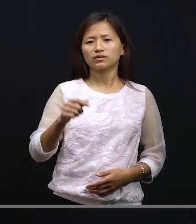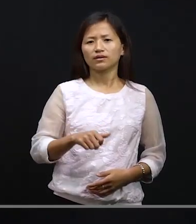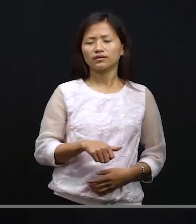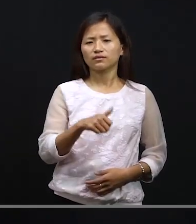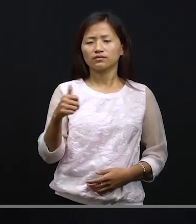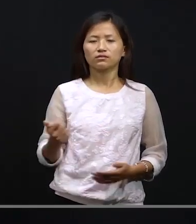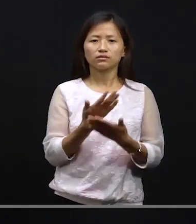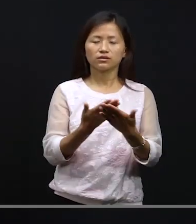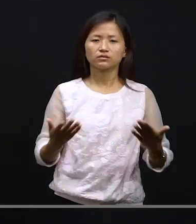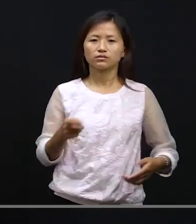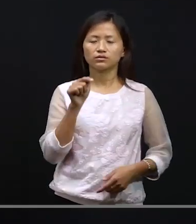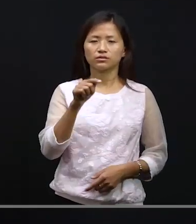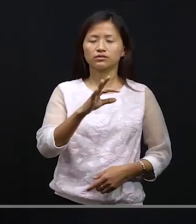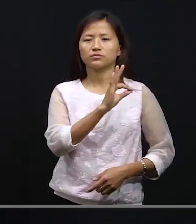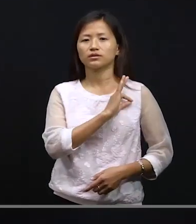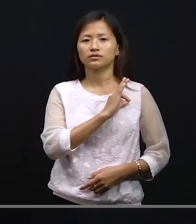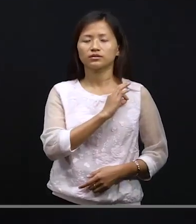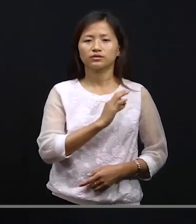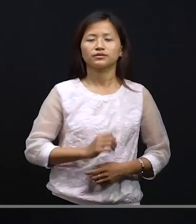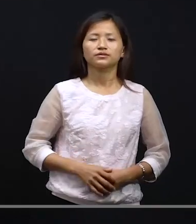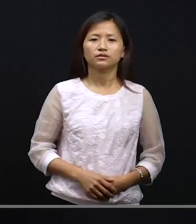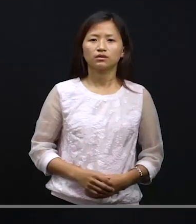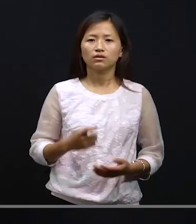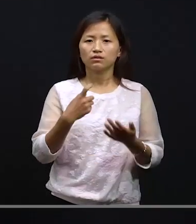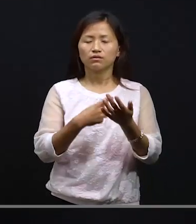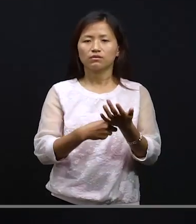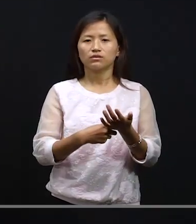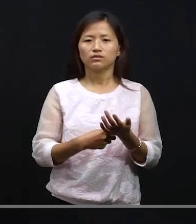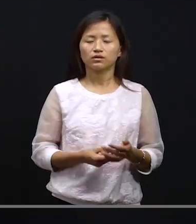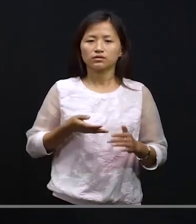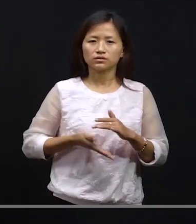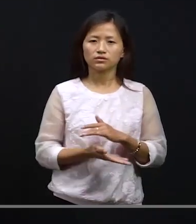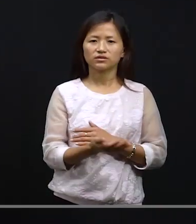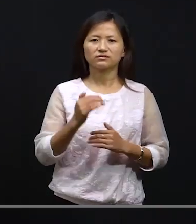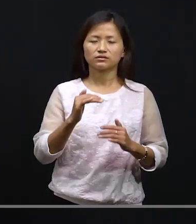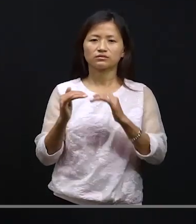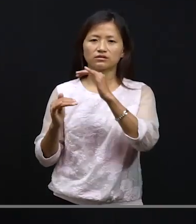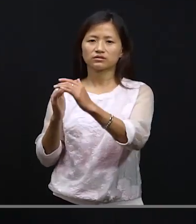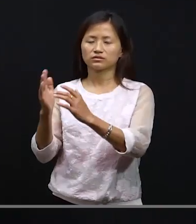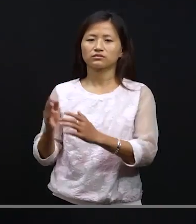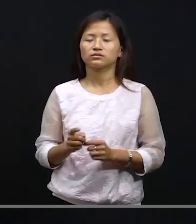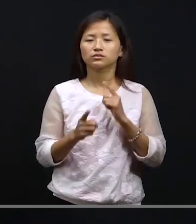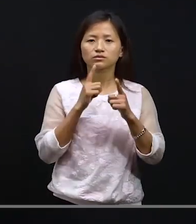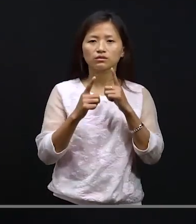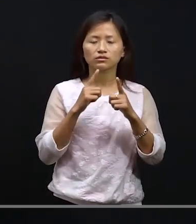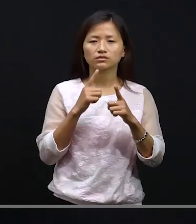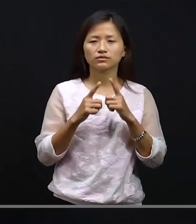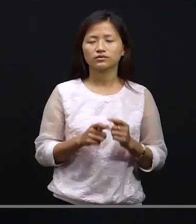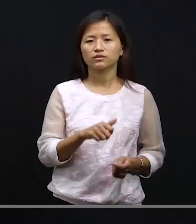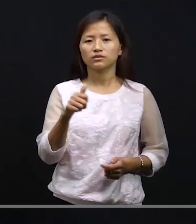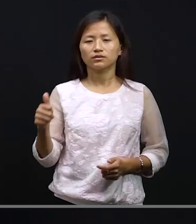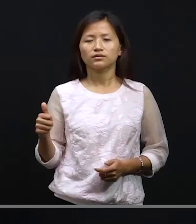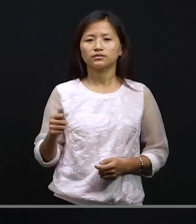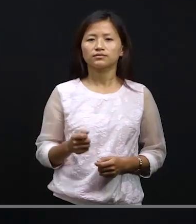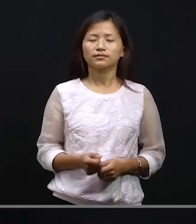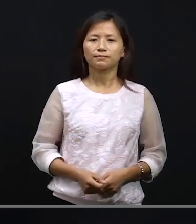You have to be working under the dictatorship of somebody or under the instruction of somebody every time. And he is telling us